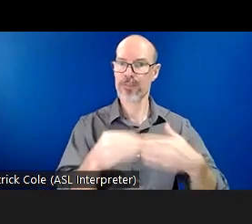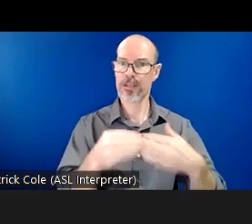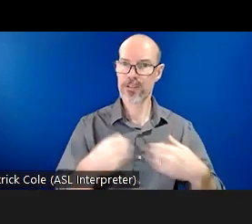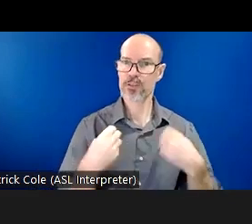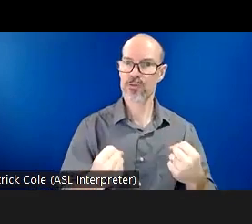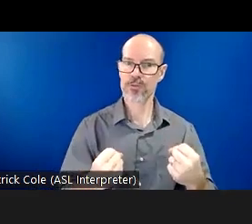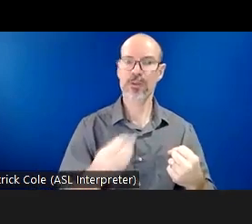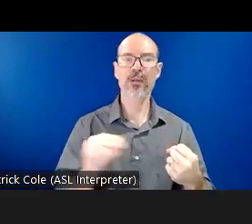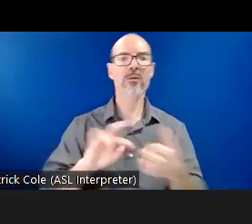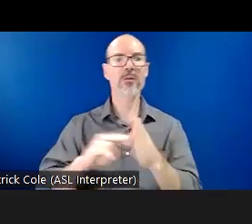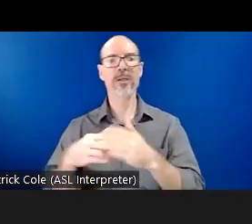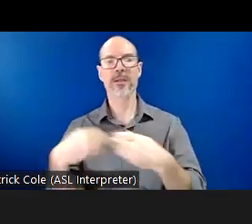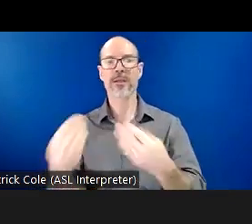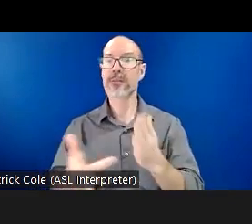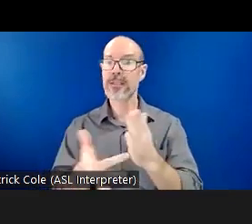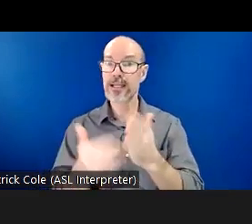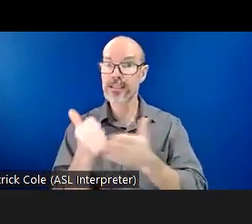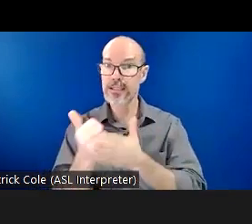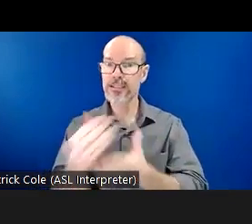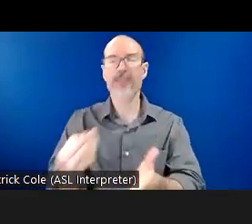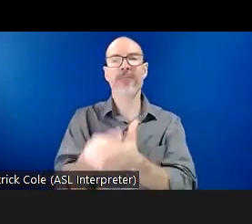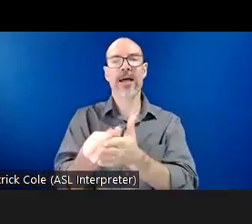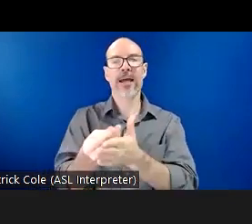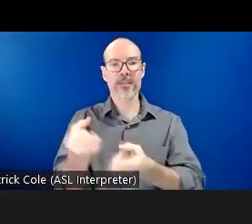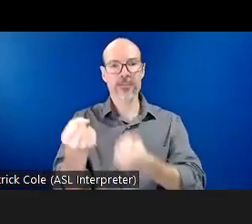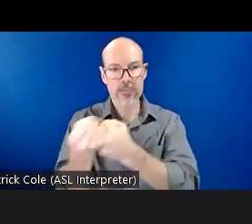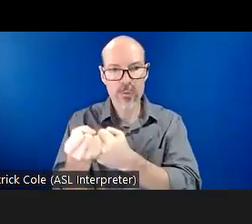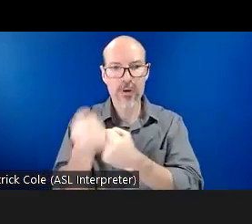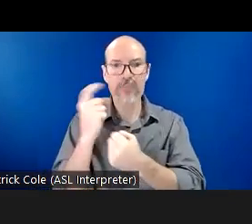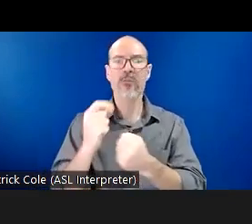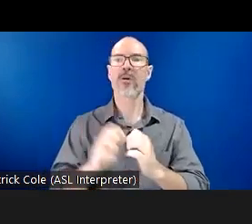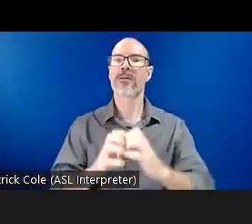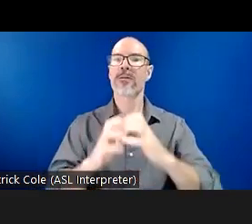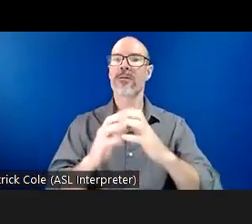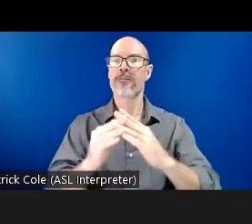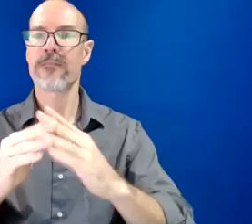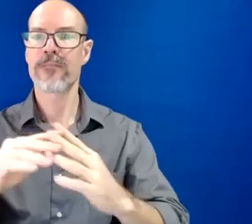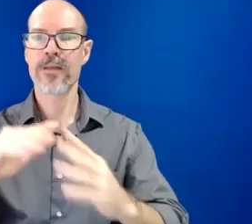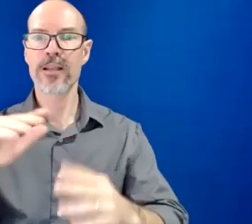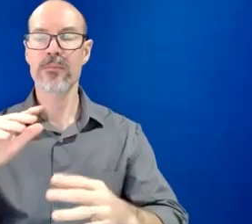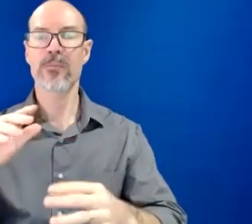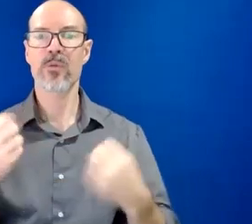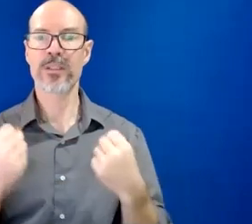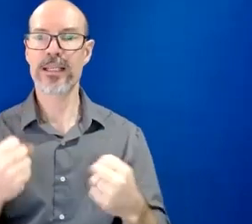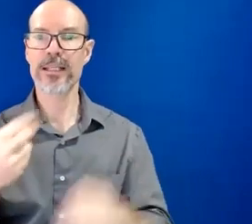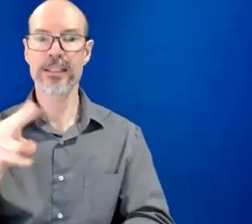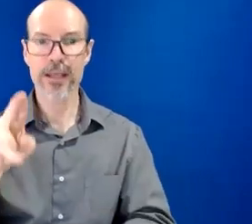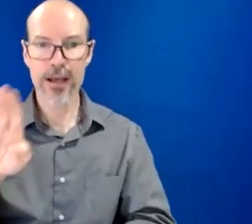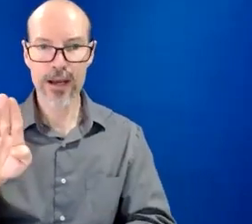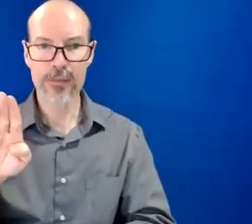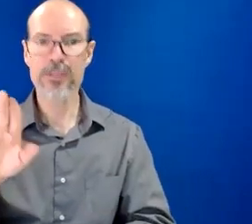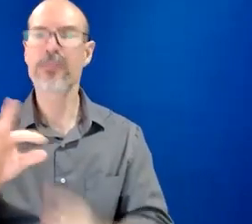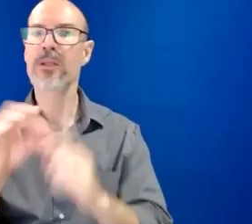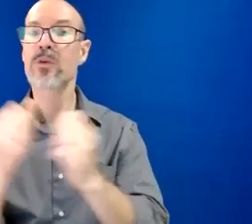and financial assistance to develop energy resilience hubs and assets, particularly looking at critical